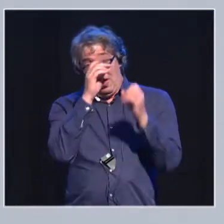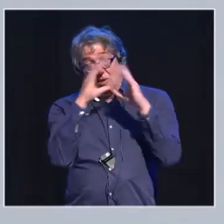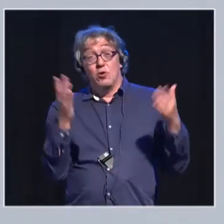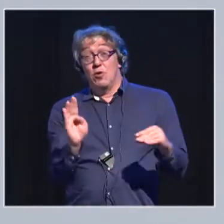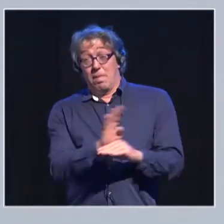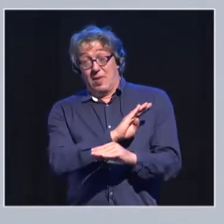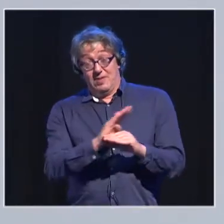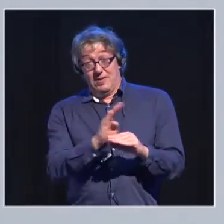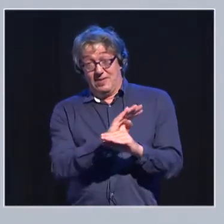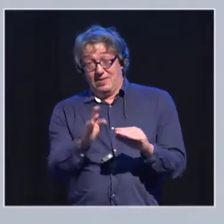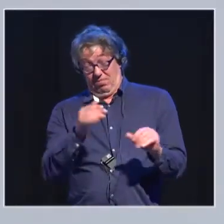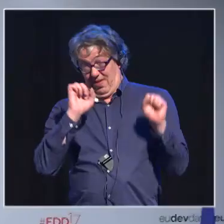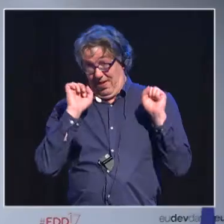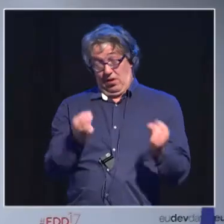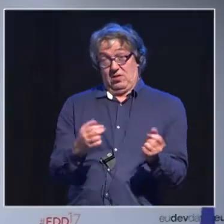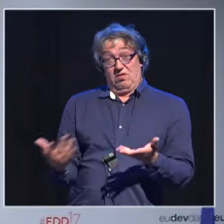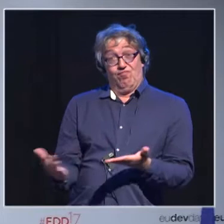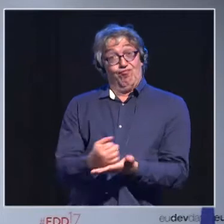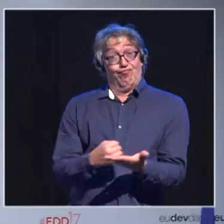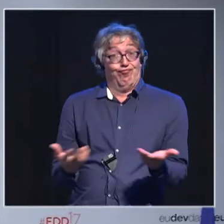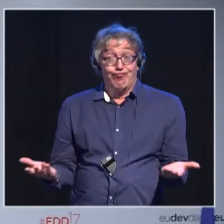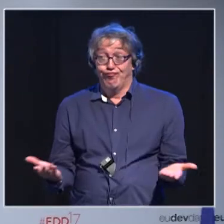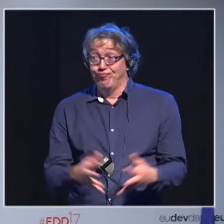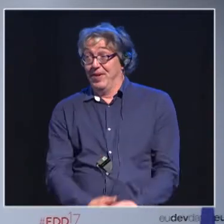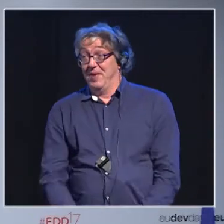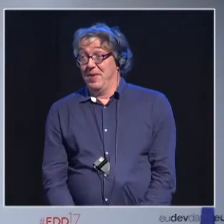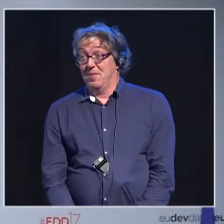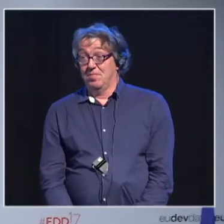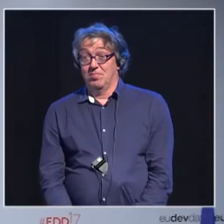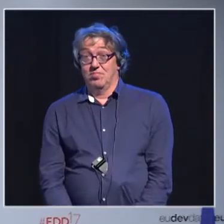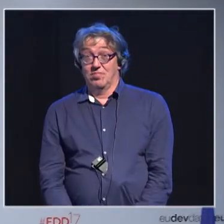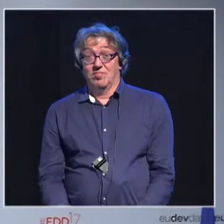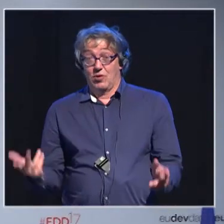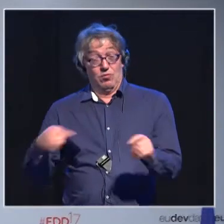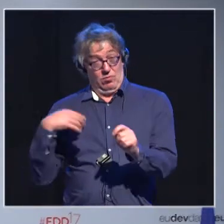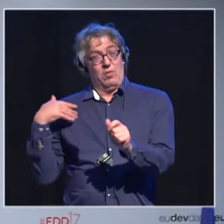be able to cross and to tidal leap